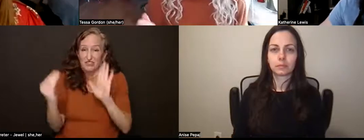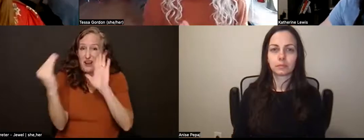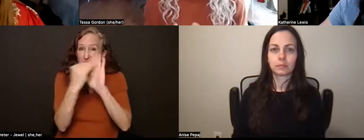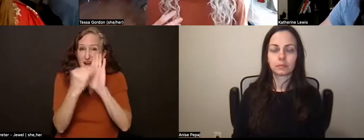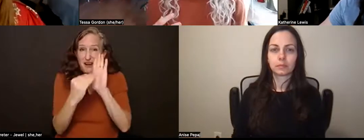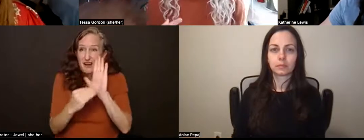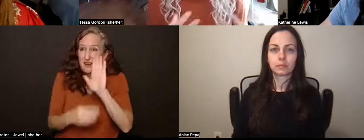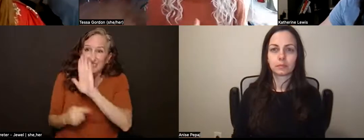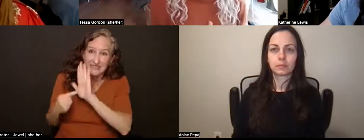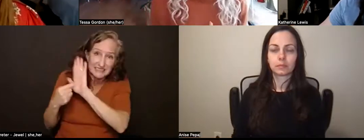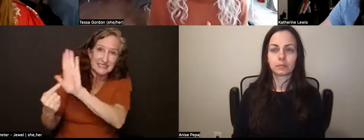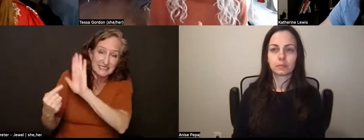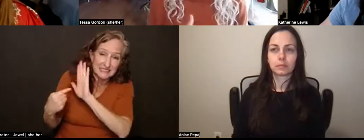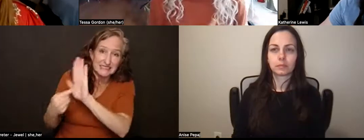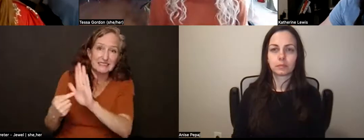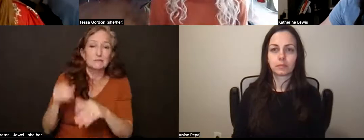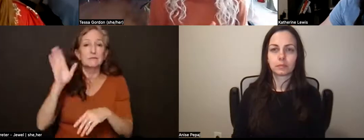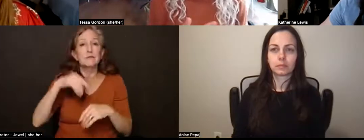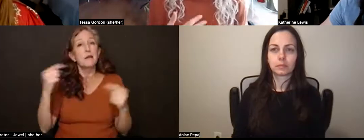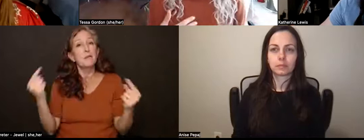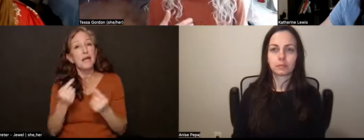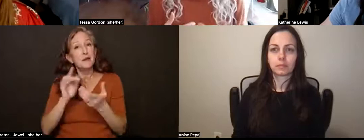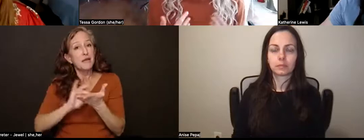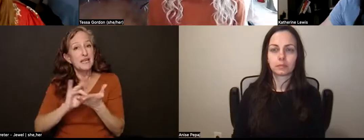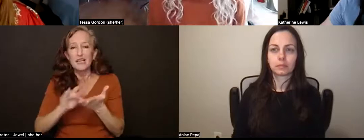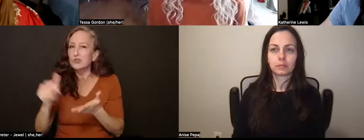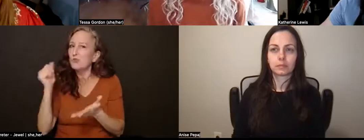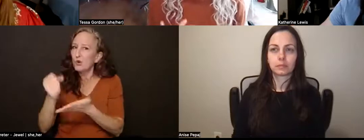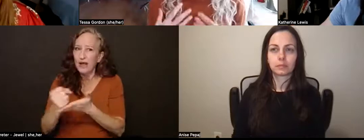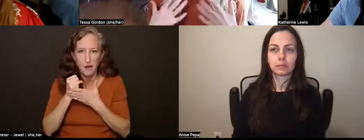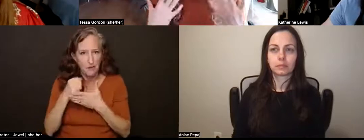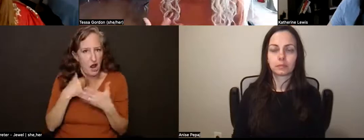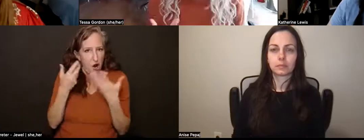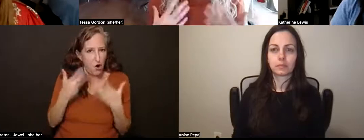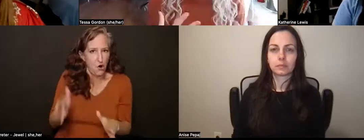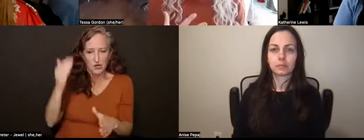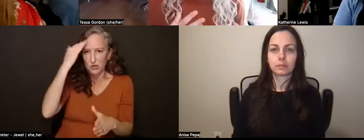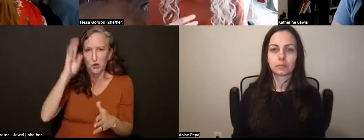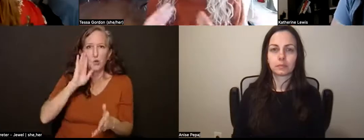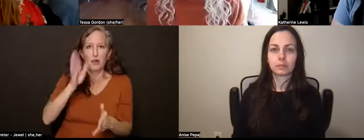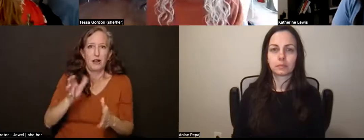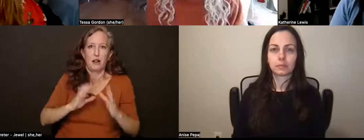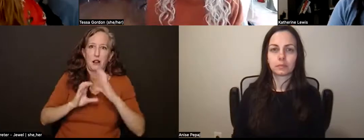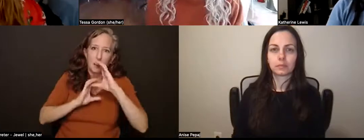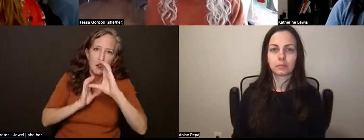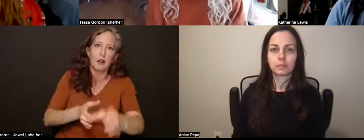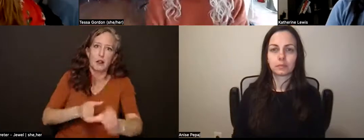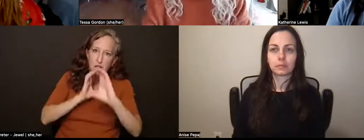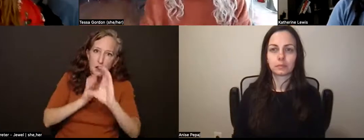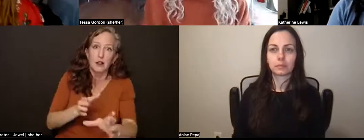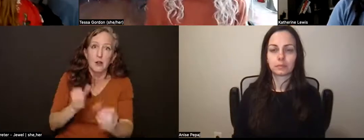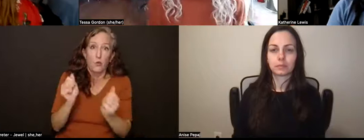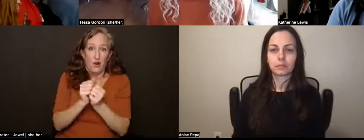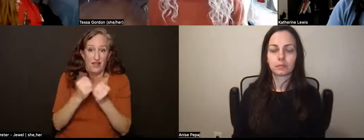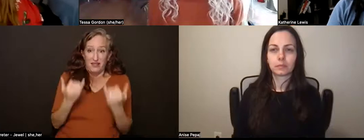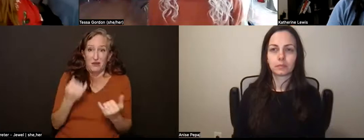need. I also know that pain medications aren't helpful. They're going to make me violently ill, and I can't imagine throwing up through this condition.